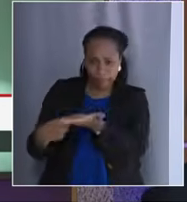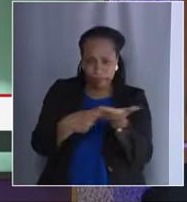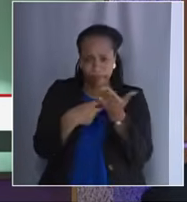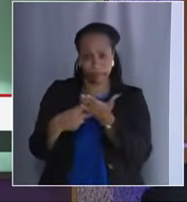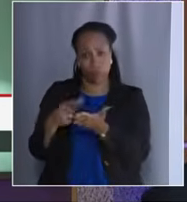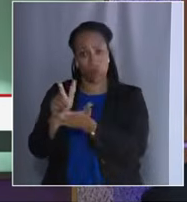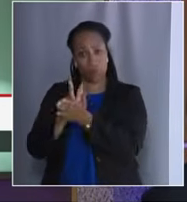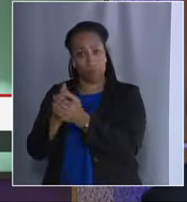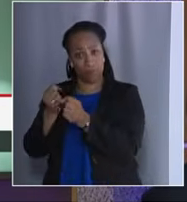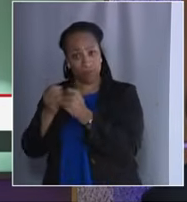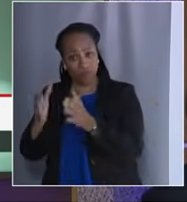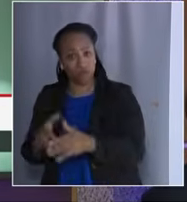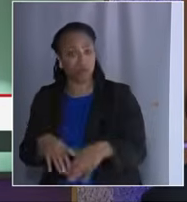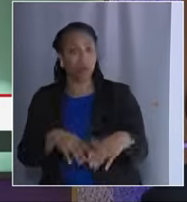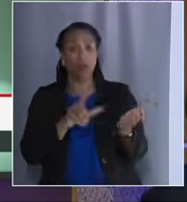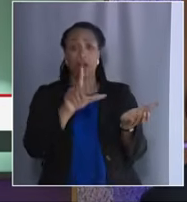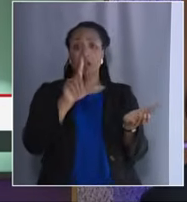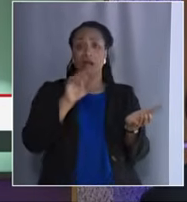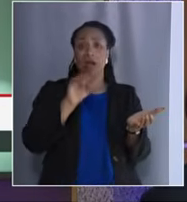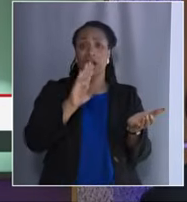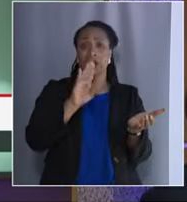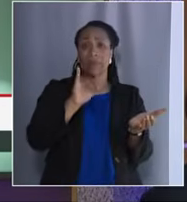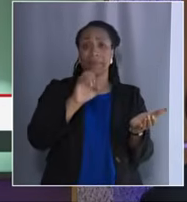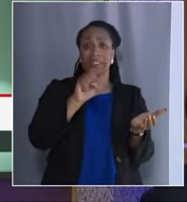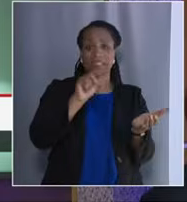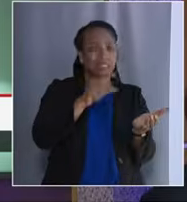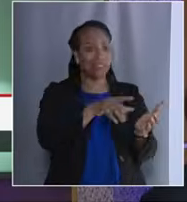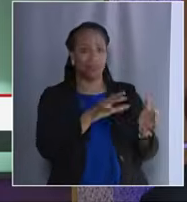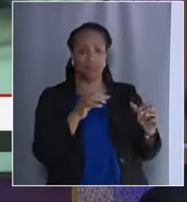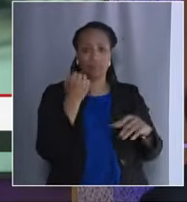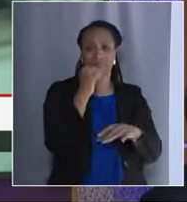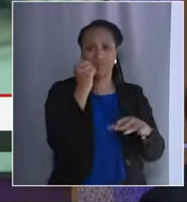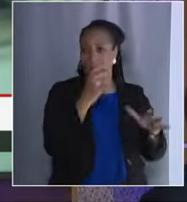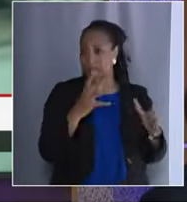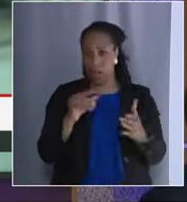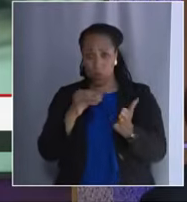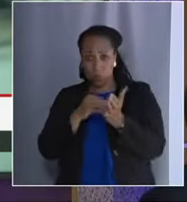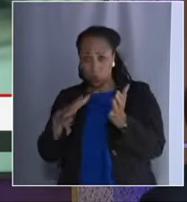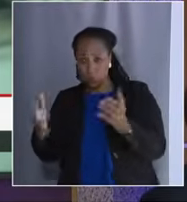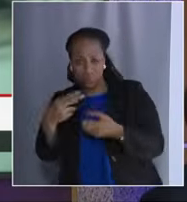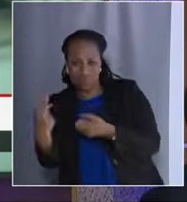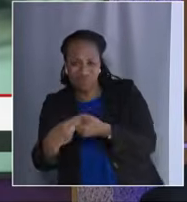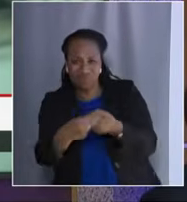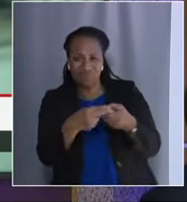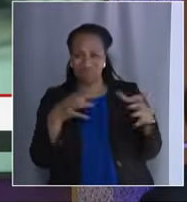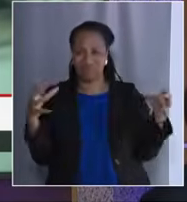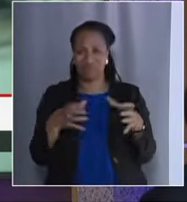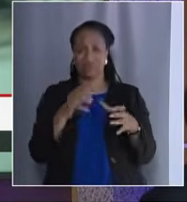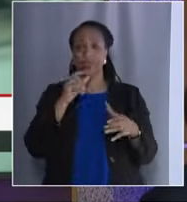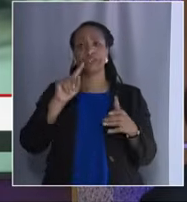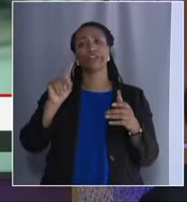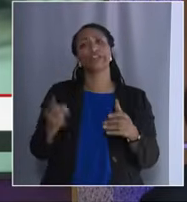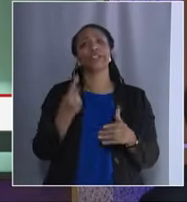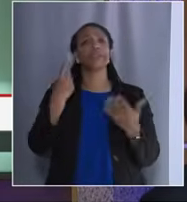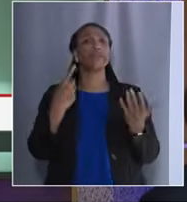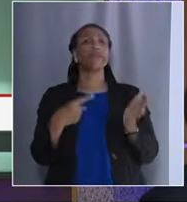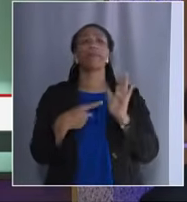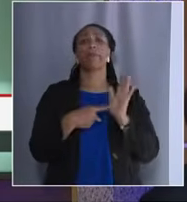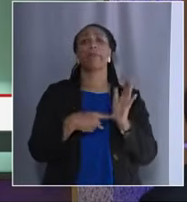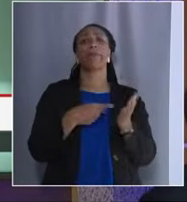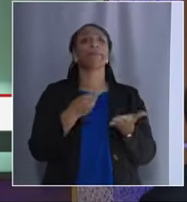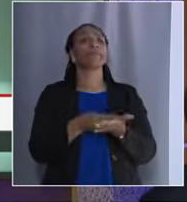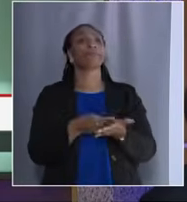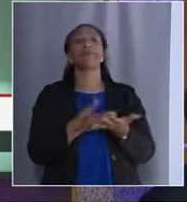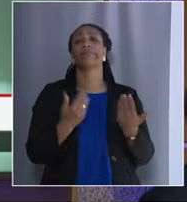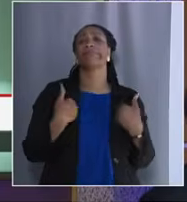and having our students see themselves not just as nursing professionals, but as nurse citizens and global citizens. So they will be able